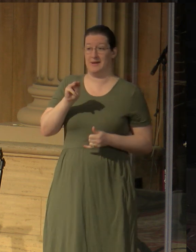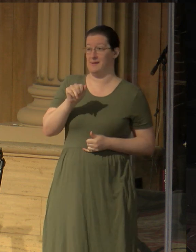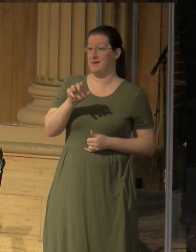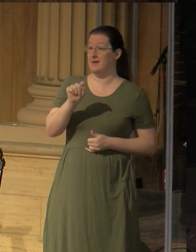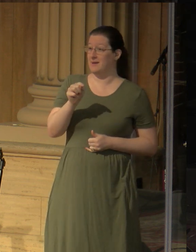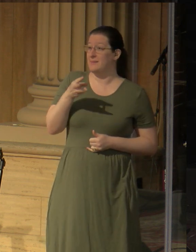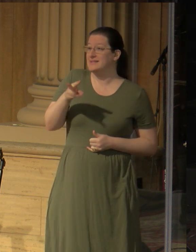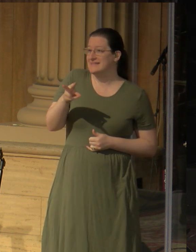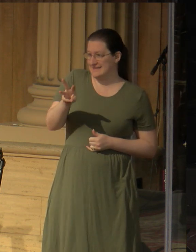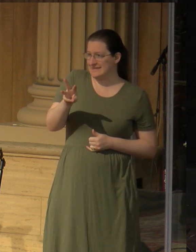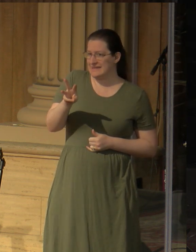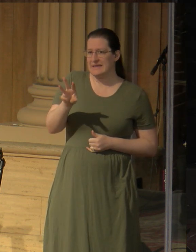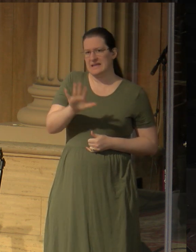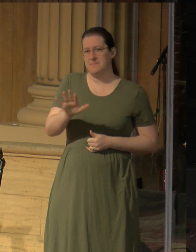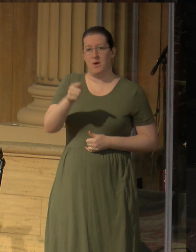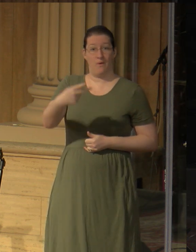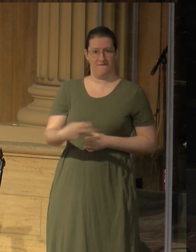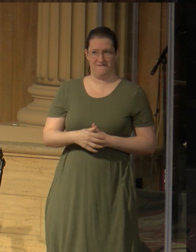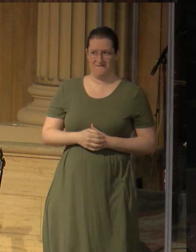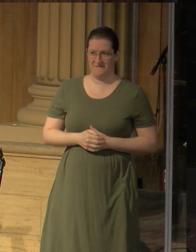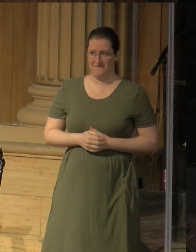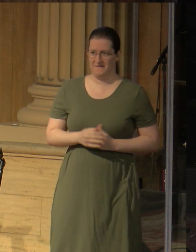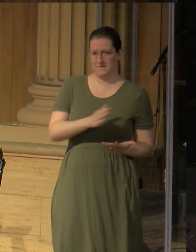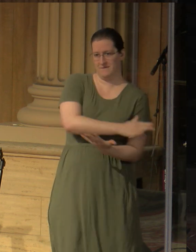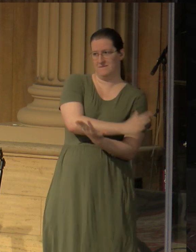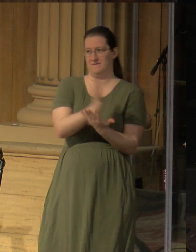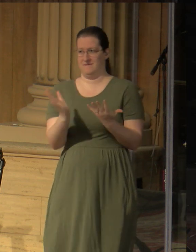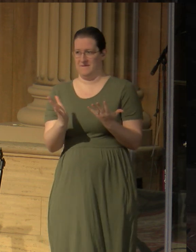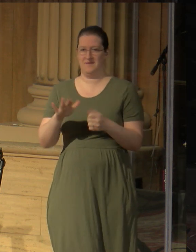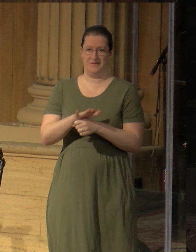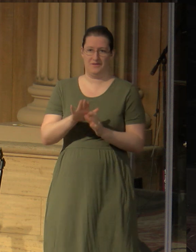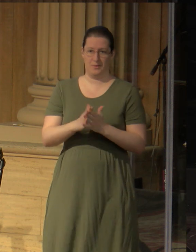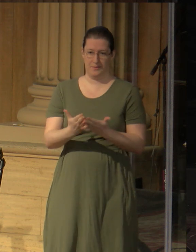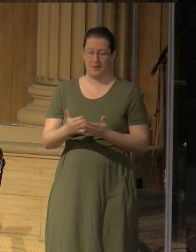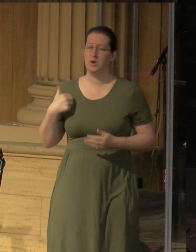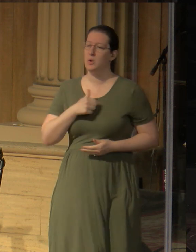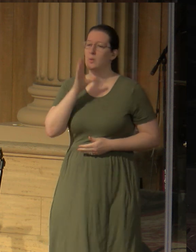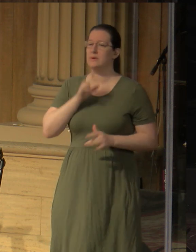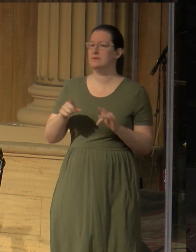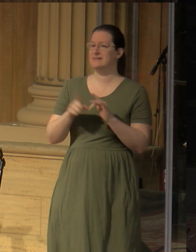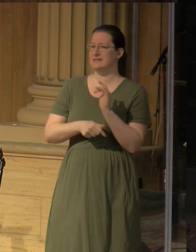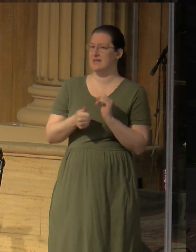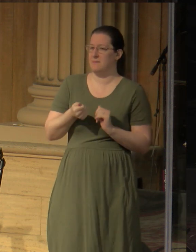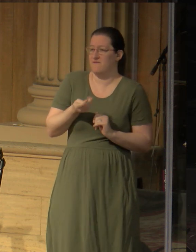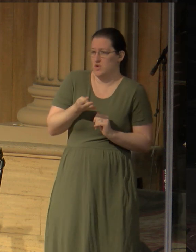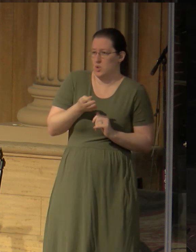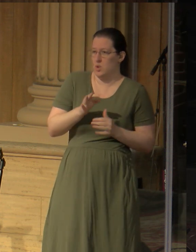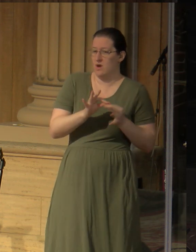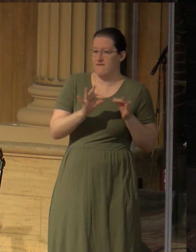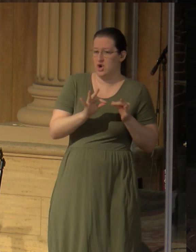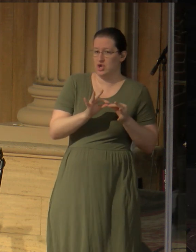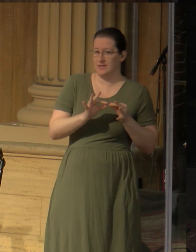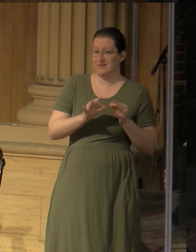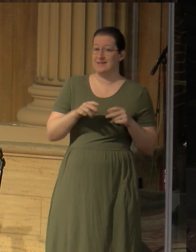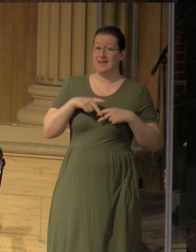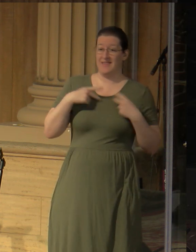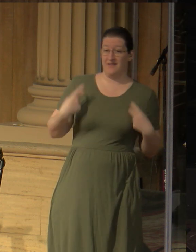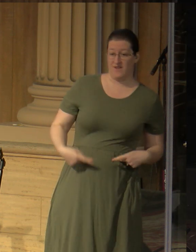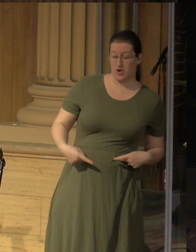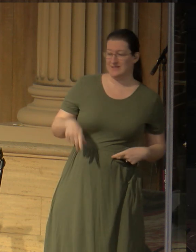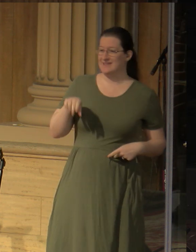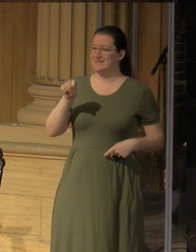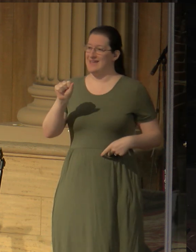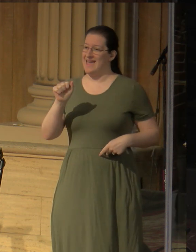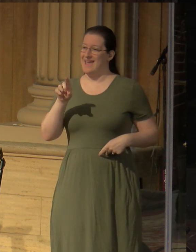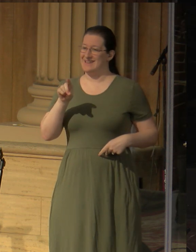through. We are going to skip the first 4 verses in Matthew chapter 16. That's the passage where the Pharisees and the Sadducees come and ask Jesus